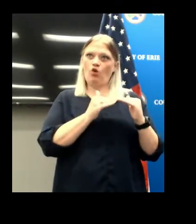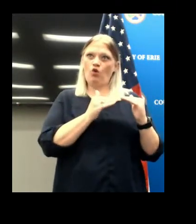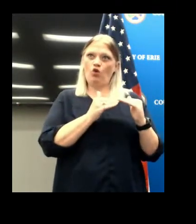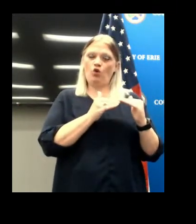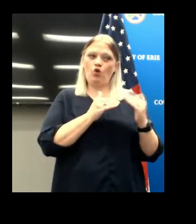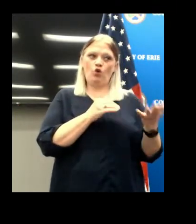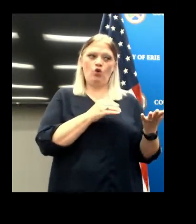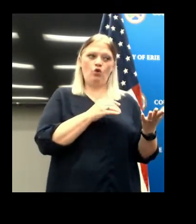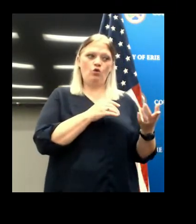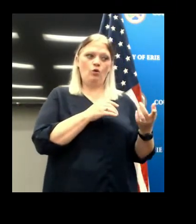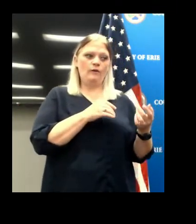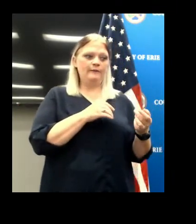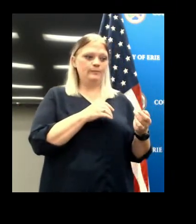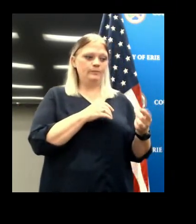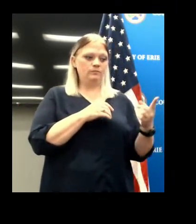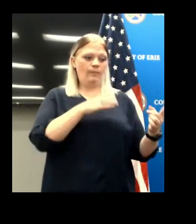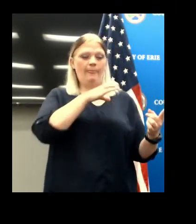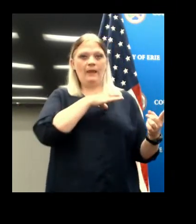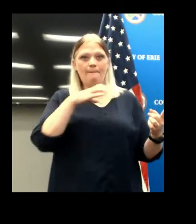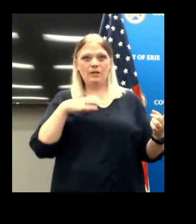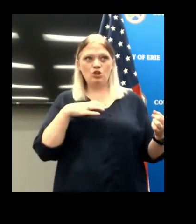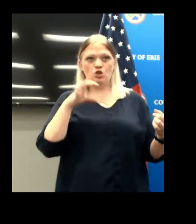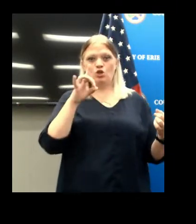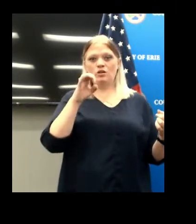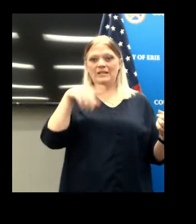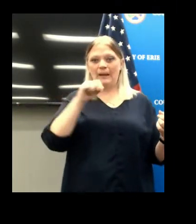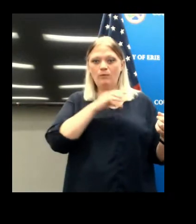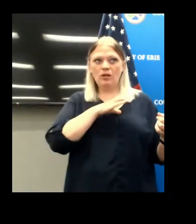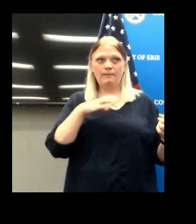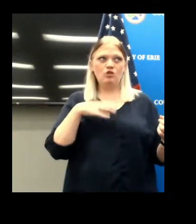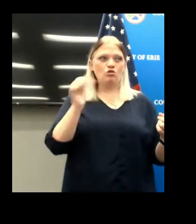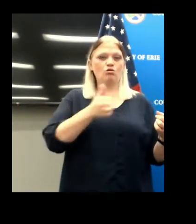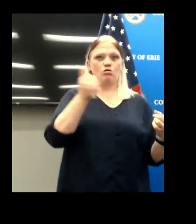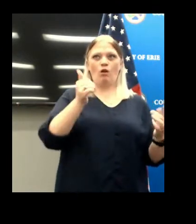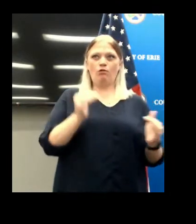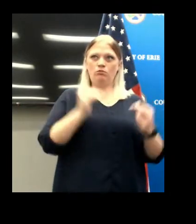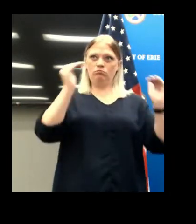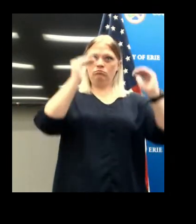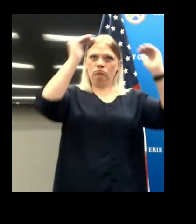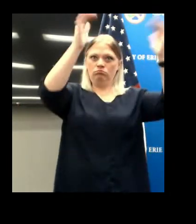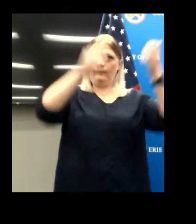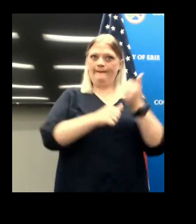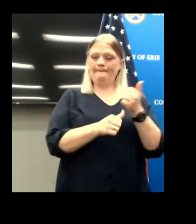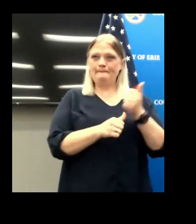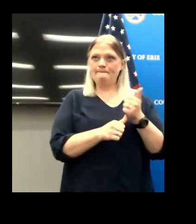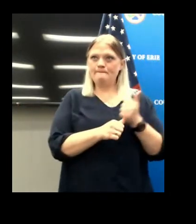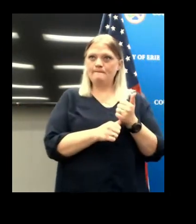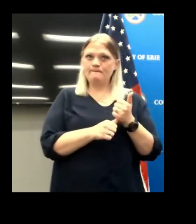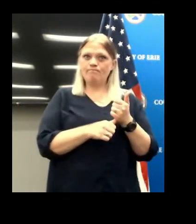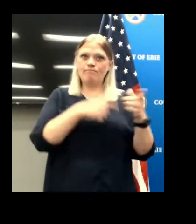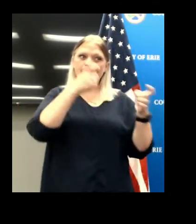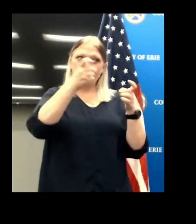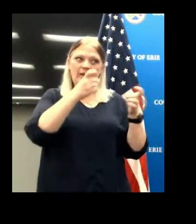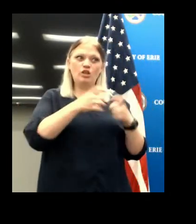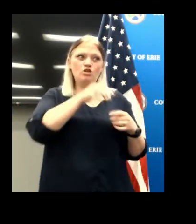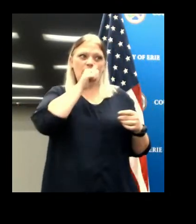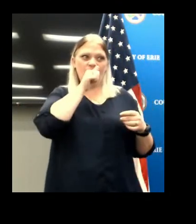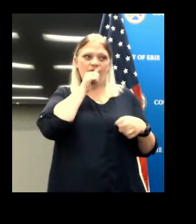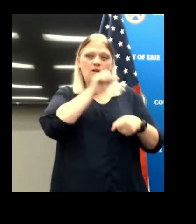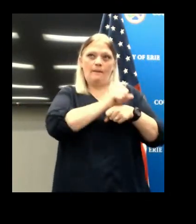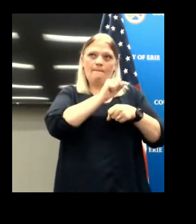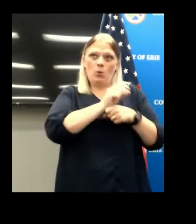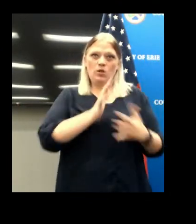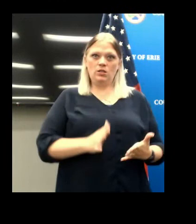that here you have commissioners, deputy commissioners, other high-ranking assistants that are managerial confidential